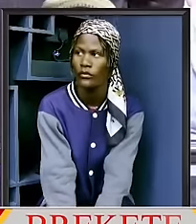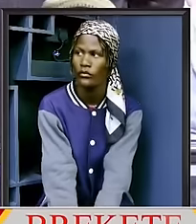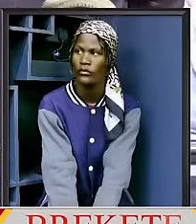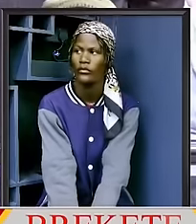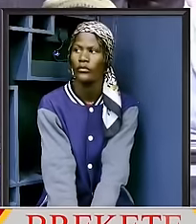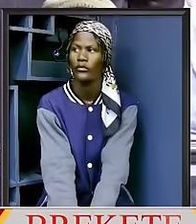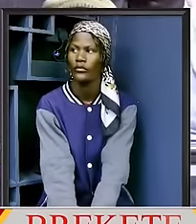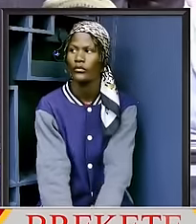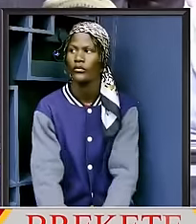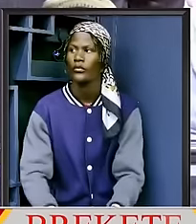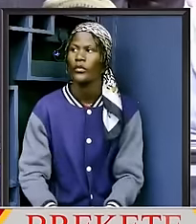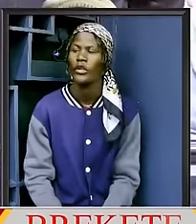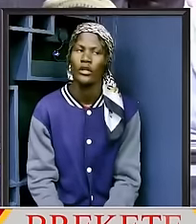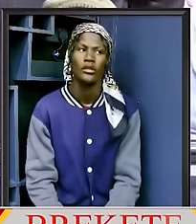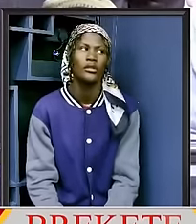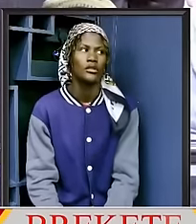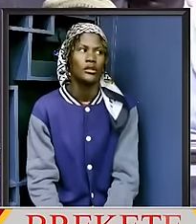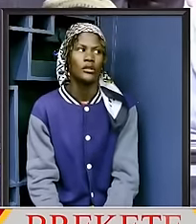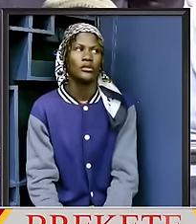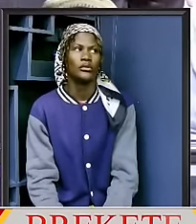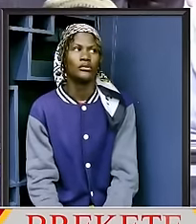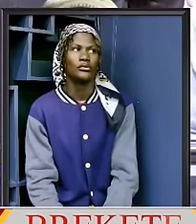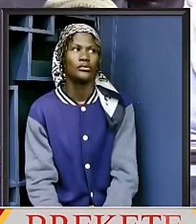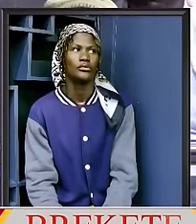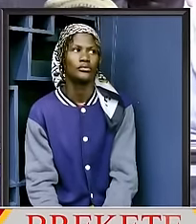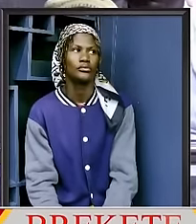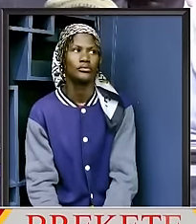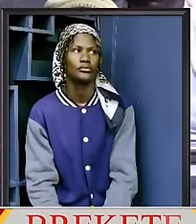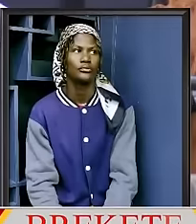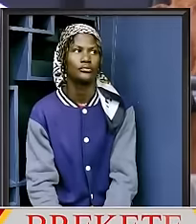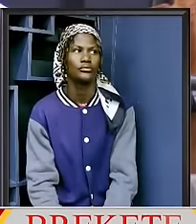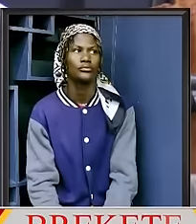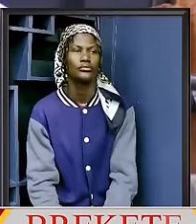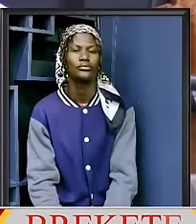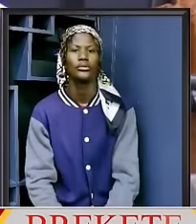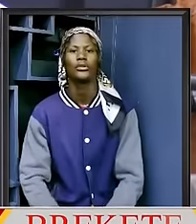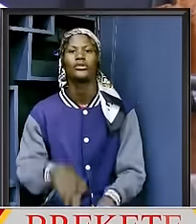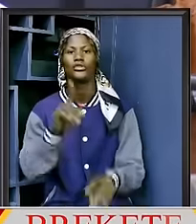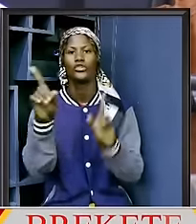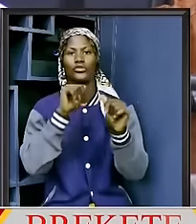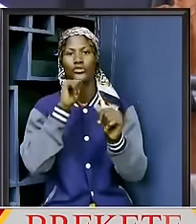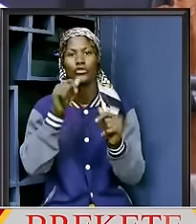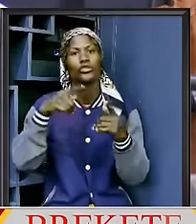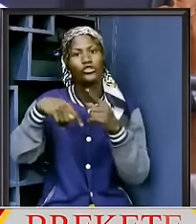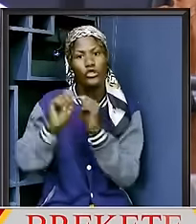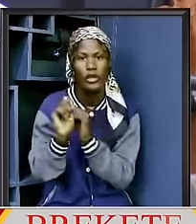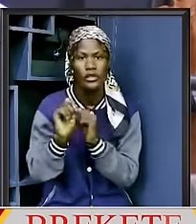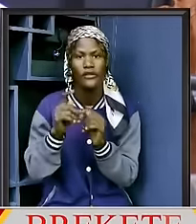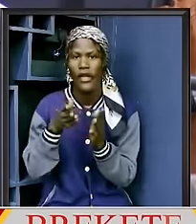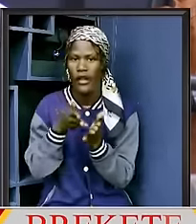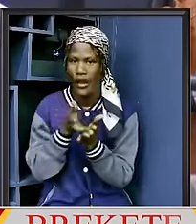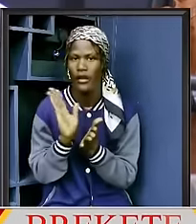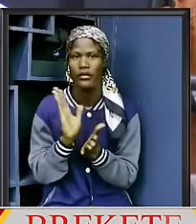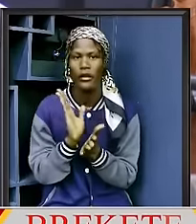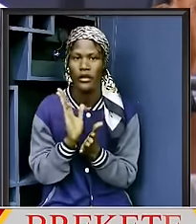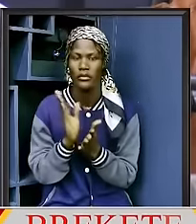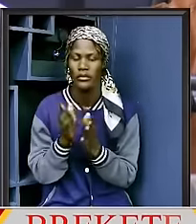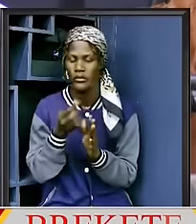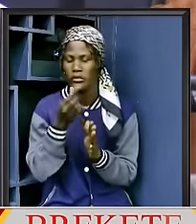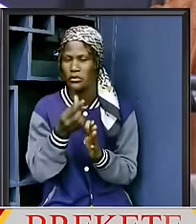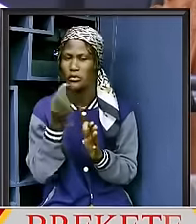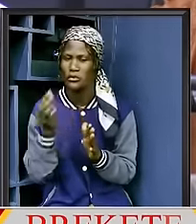company. So you know they just transfer direct. I do transfer direct. Maybe all these